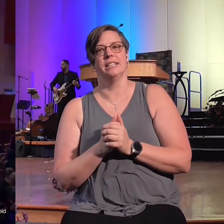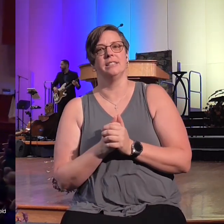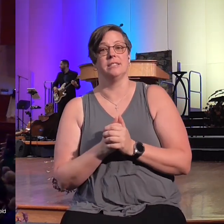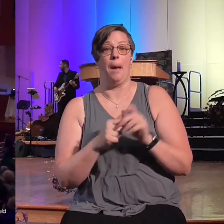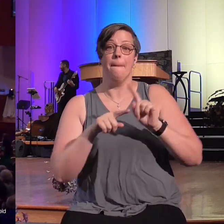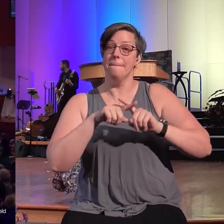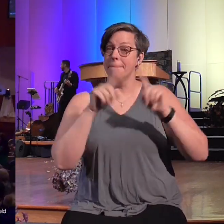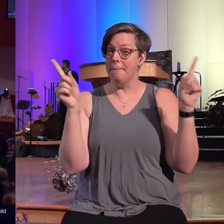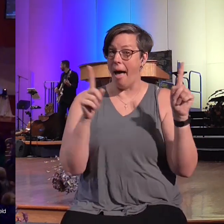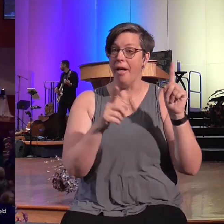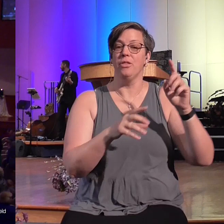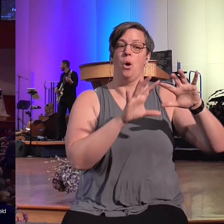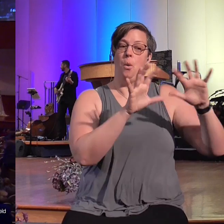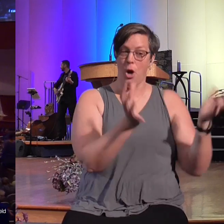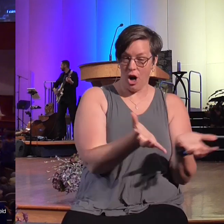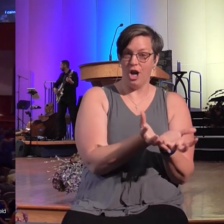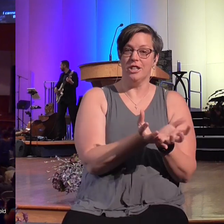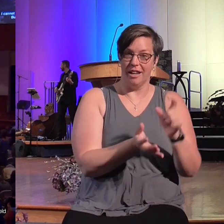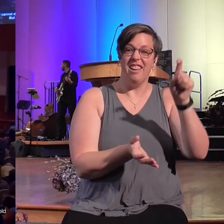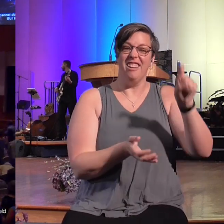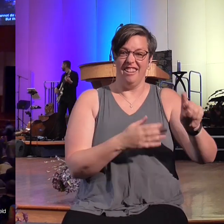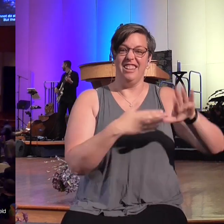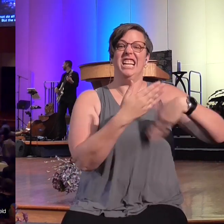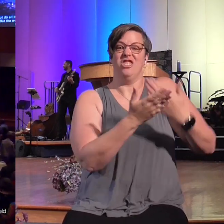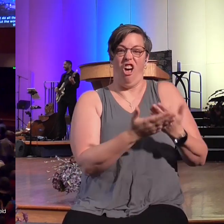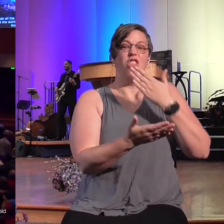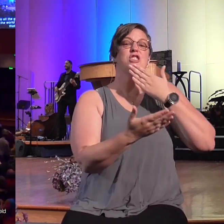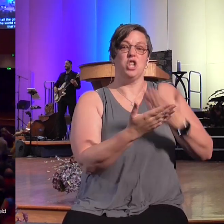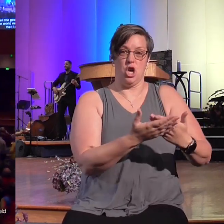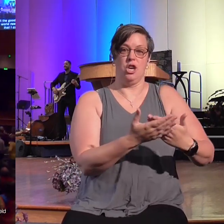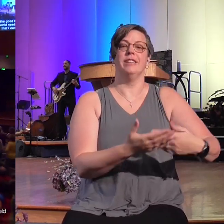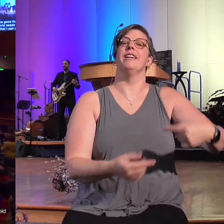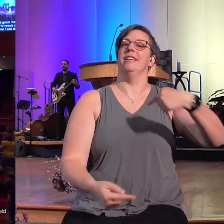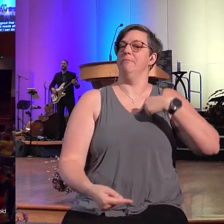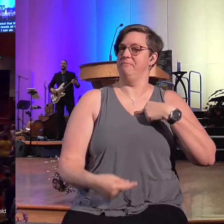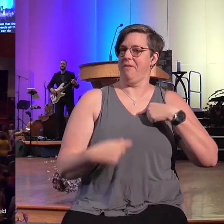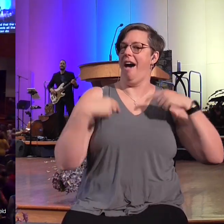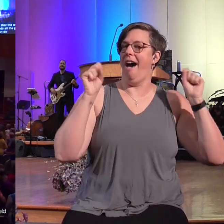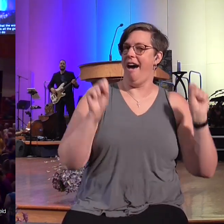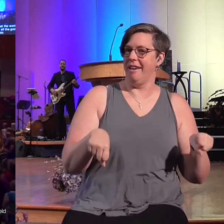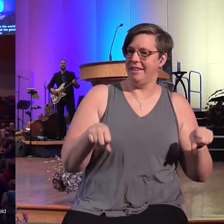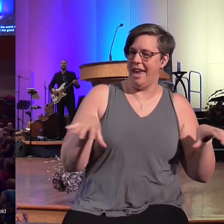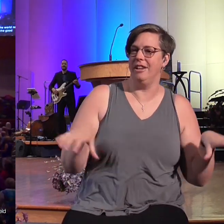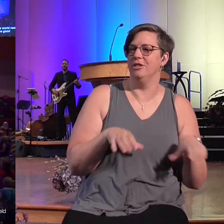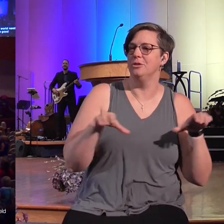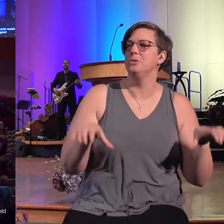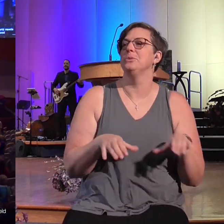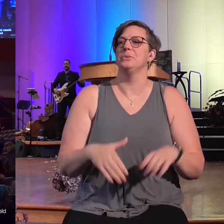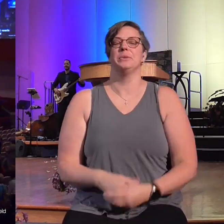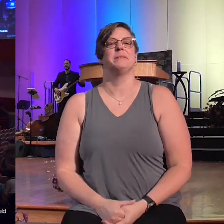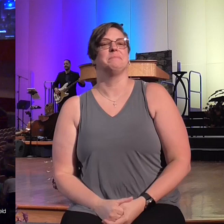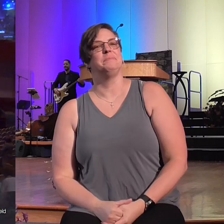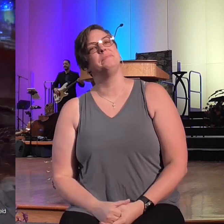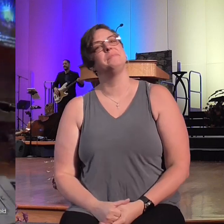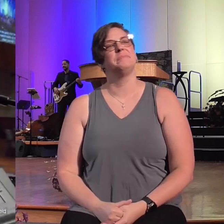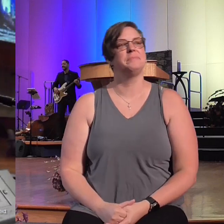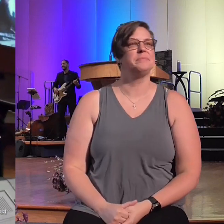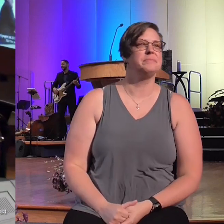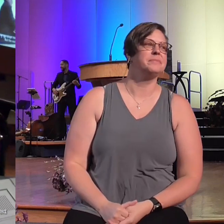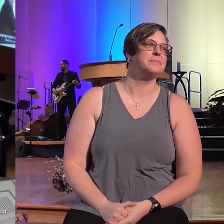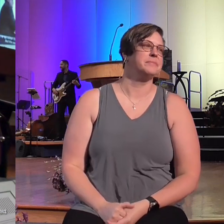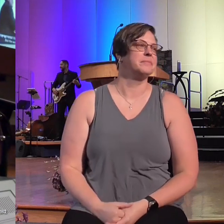needs, but the world needs all the good that I can do.